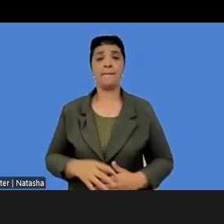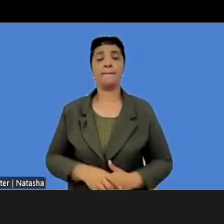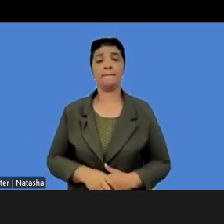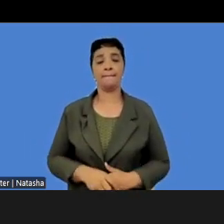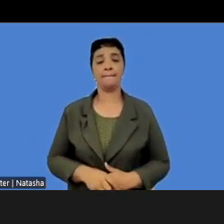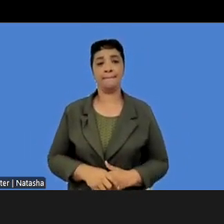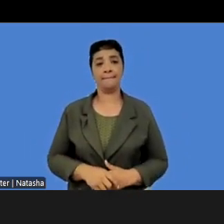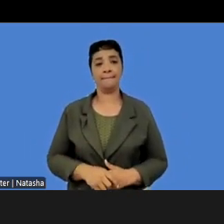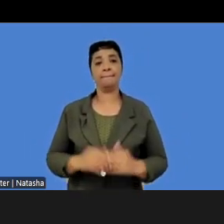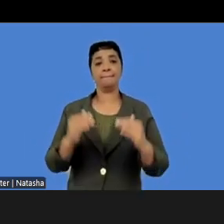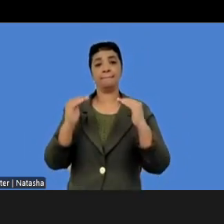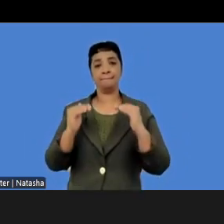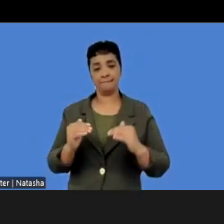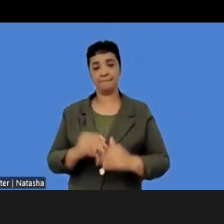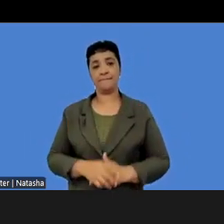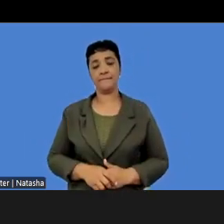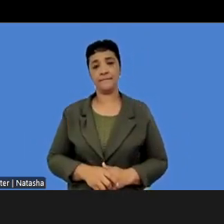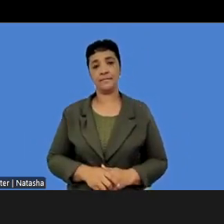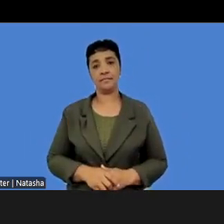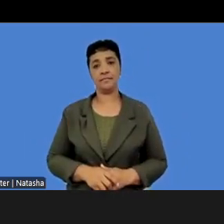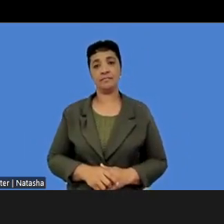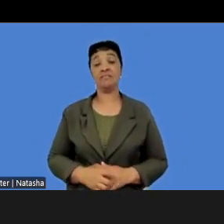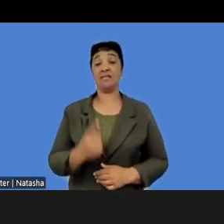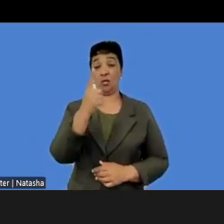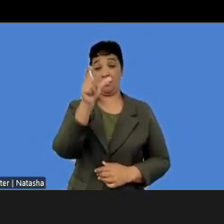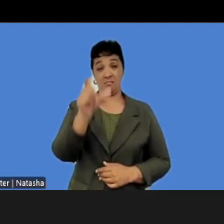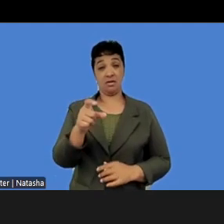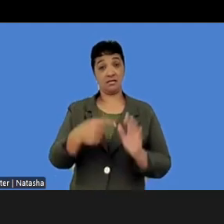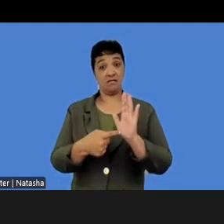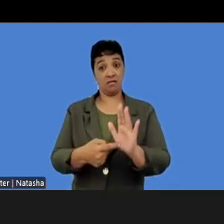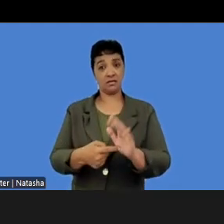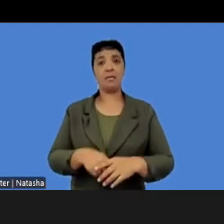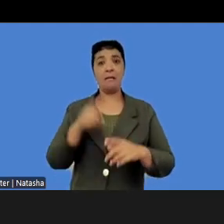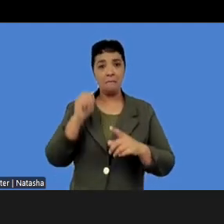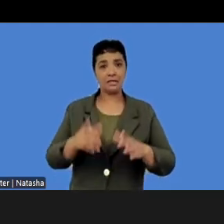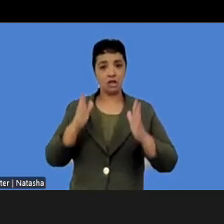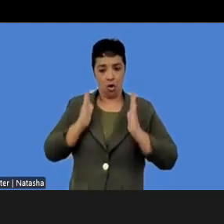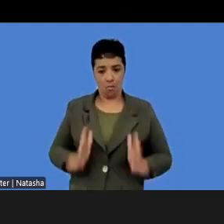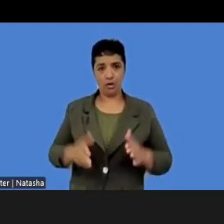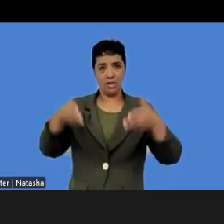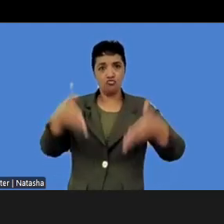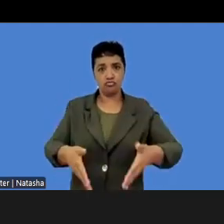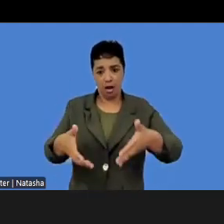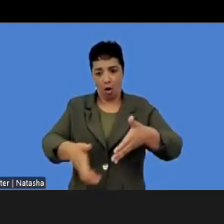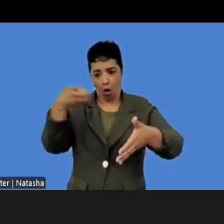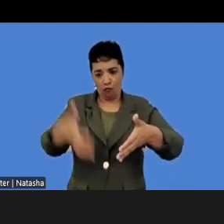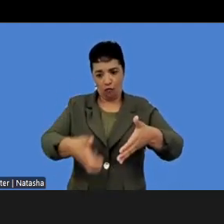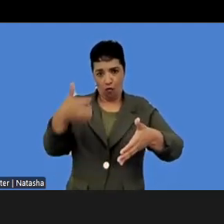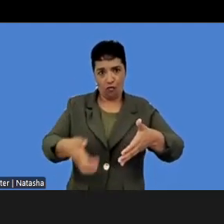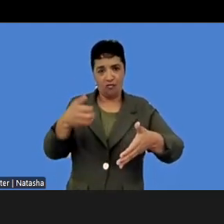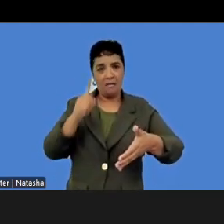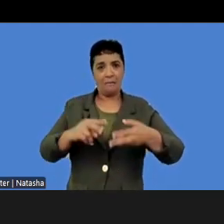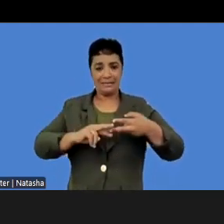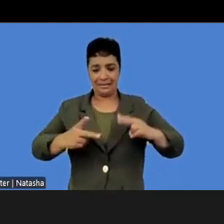case of a patient having to be exhumed for the families to identify the